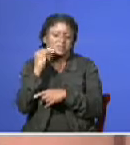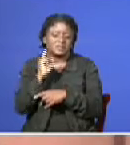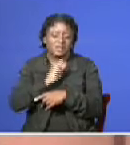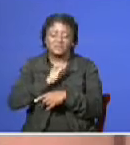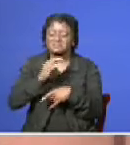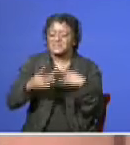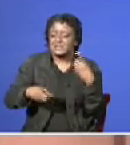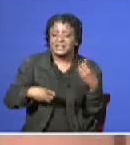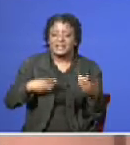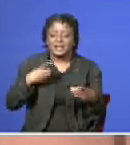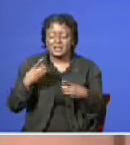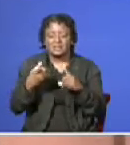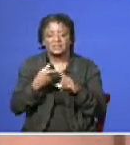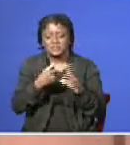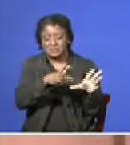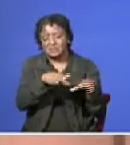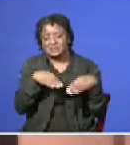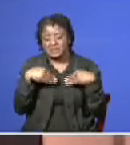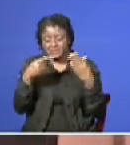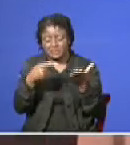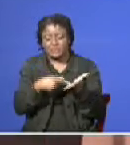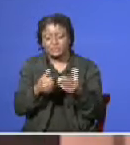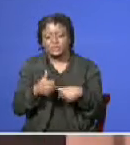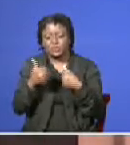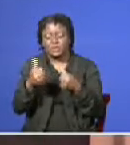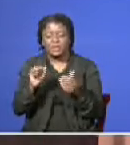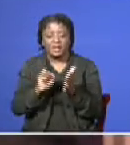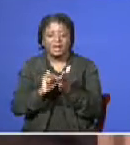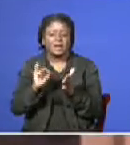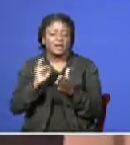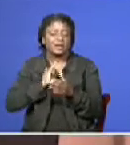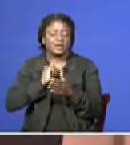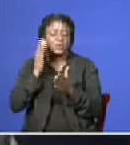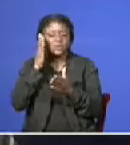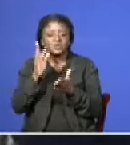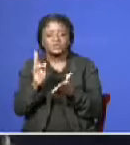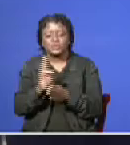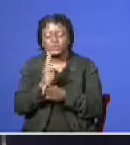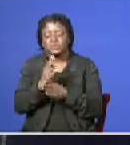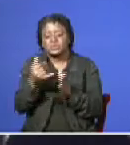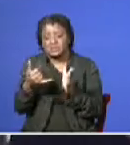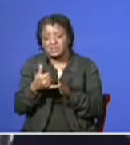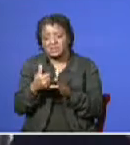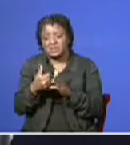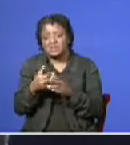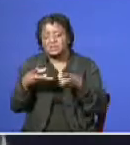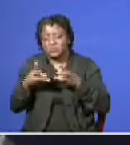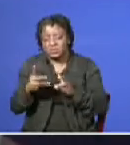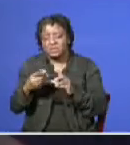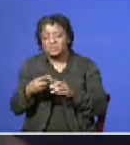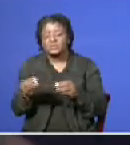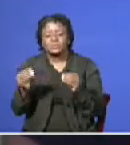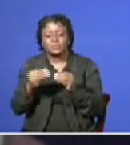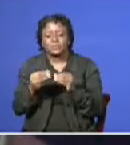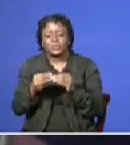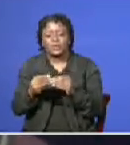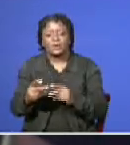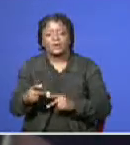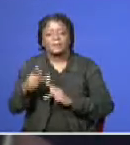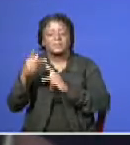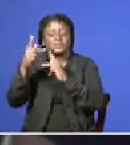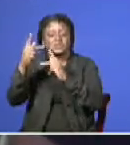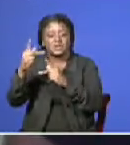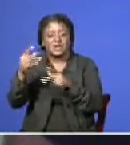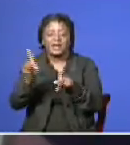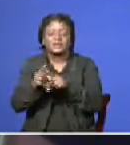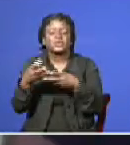it as a catalyst to further project me that to work is you, to Lord God, help